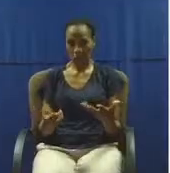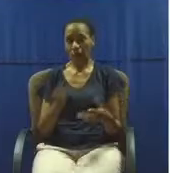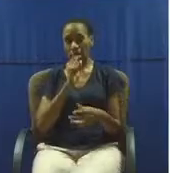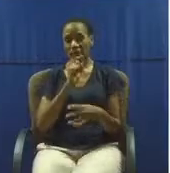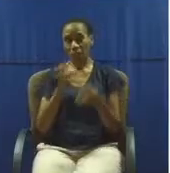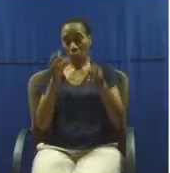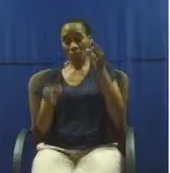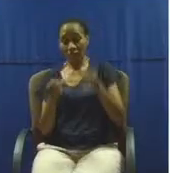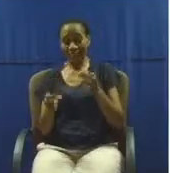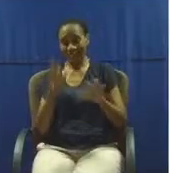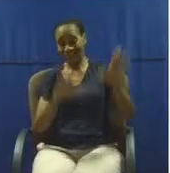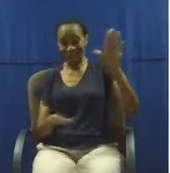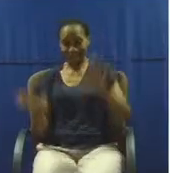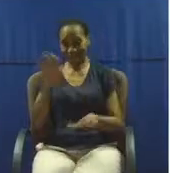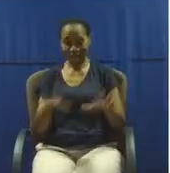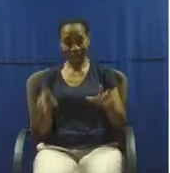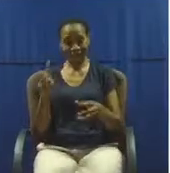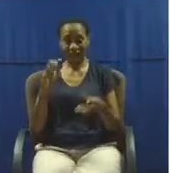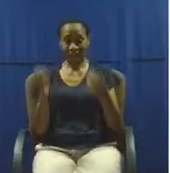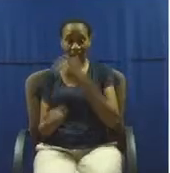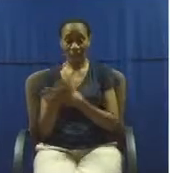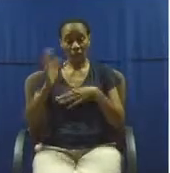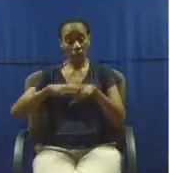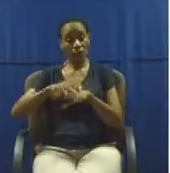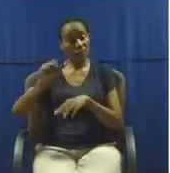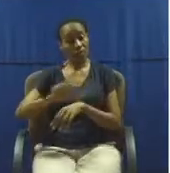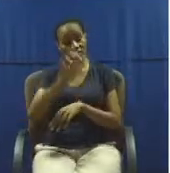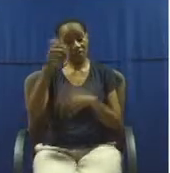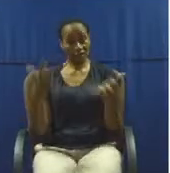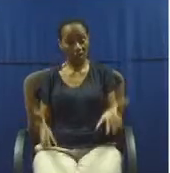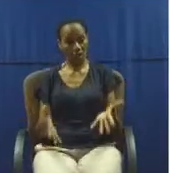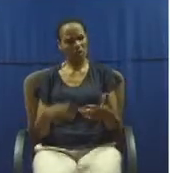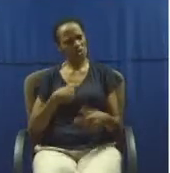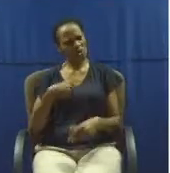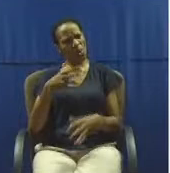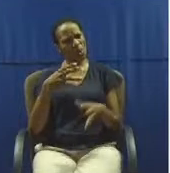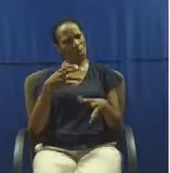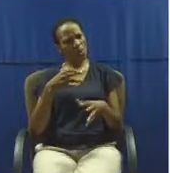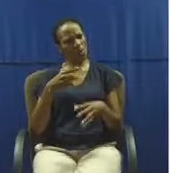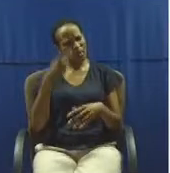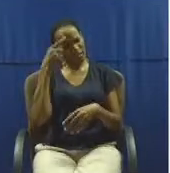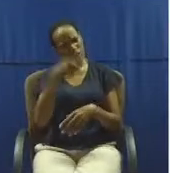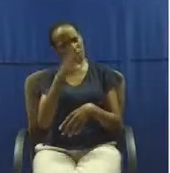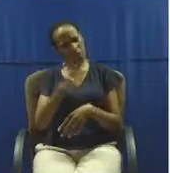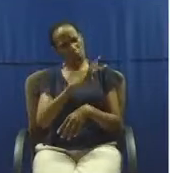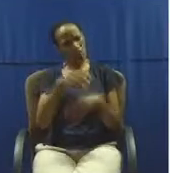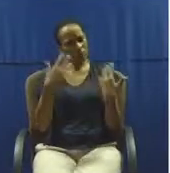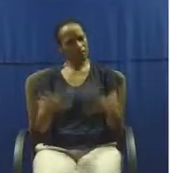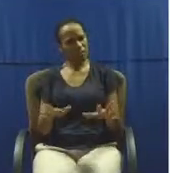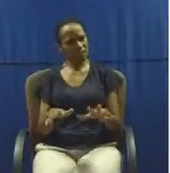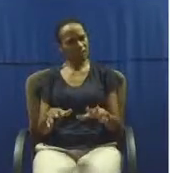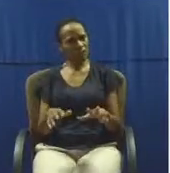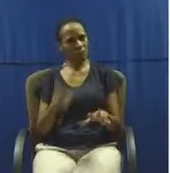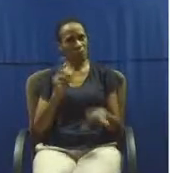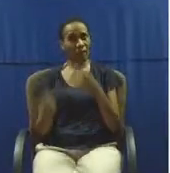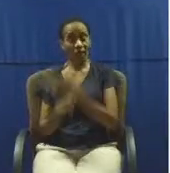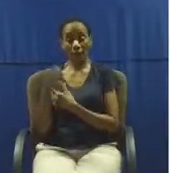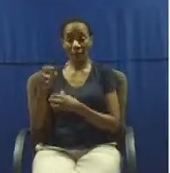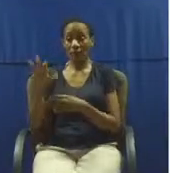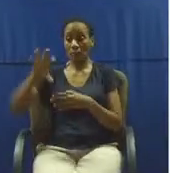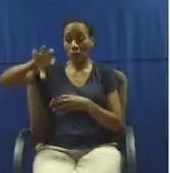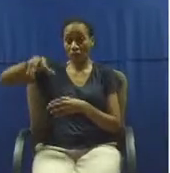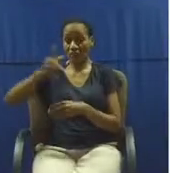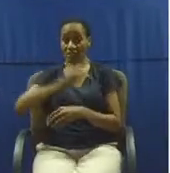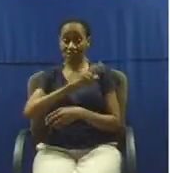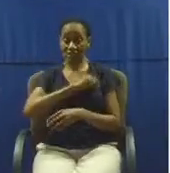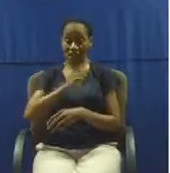political instability and conflict in South Africa today. So I think you've been warned. And believe you me, what happened in KwaZulu-Natal